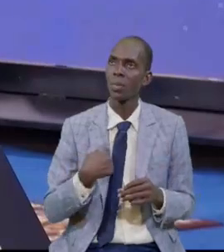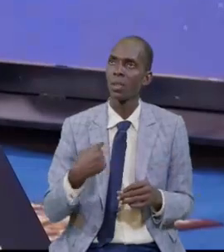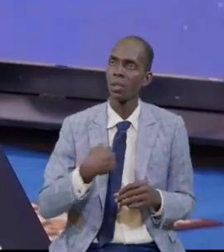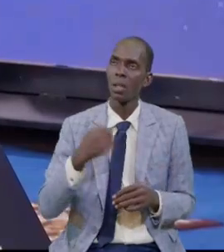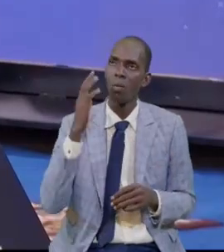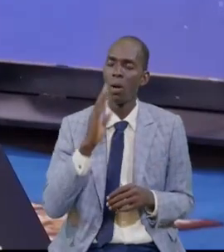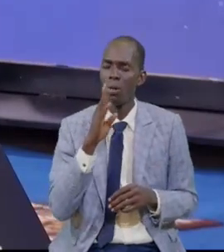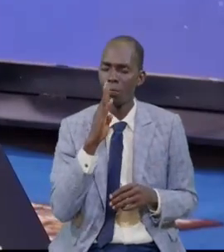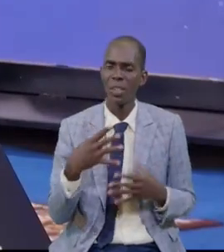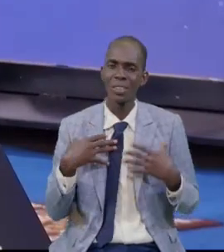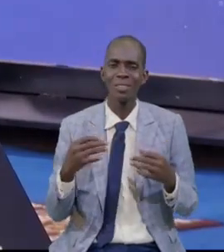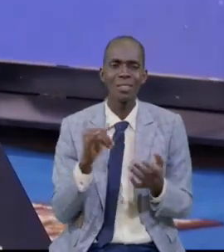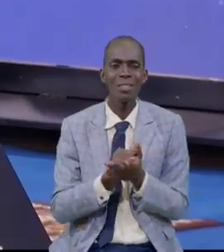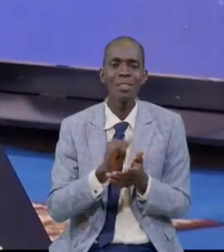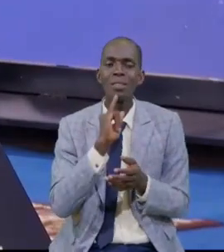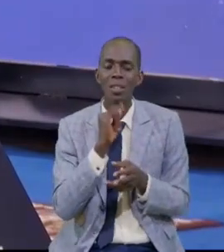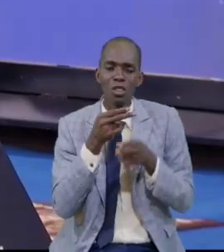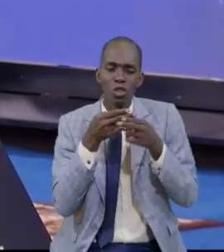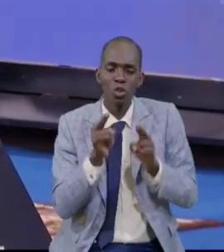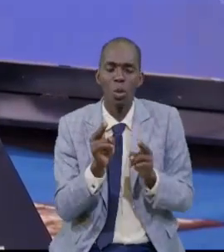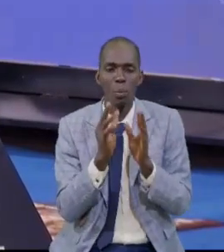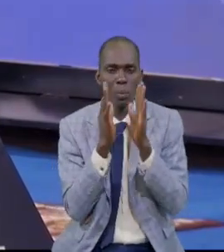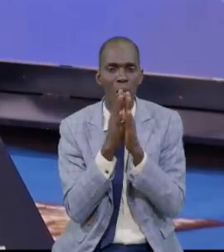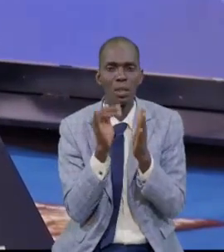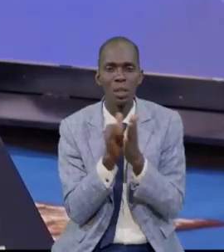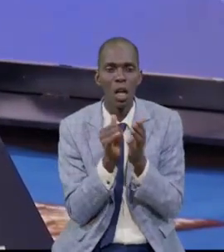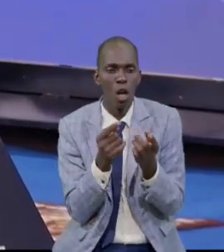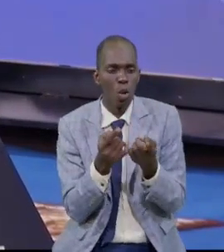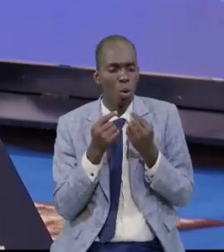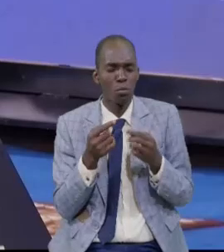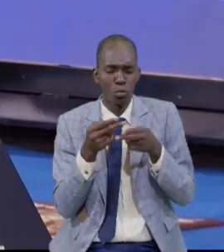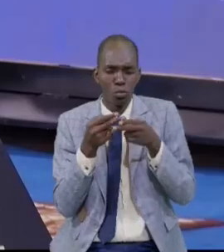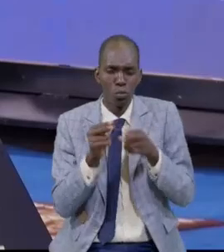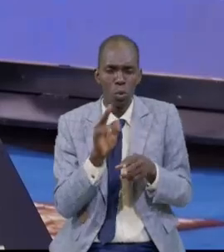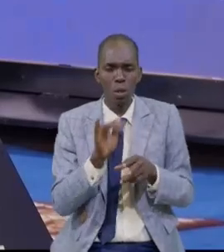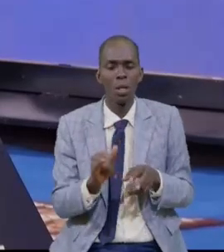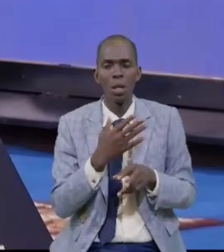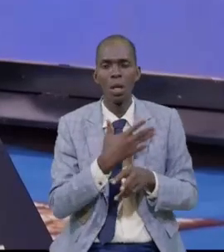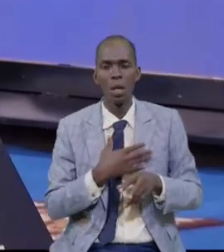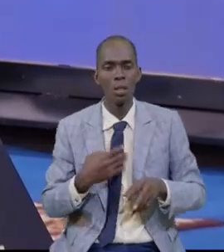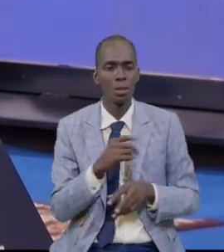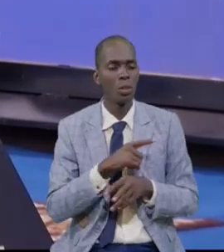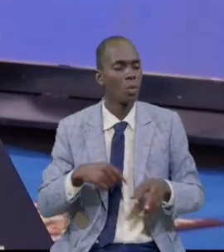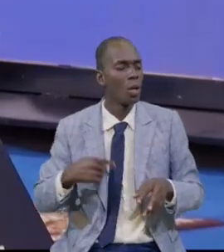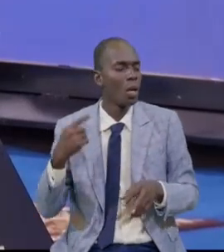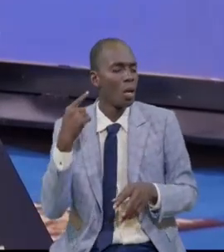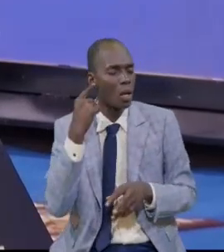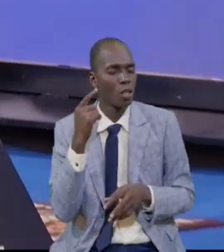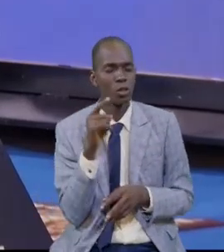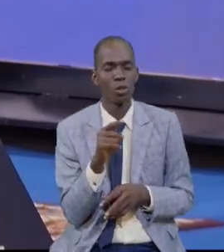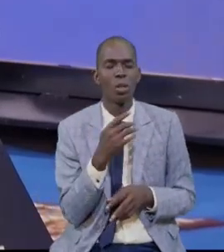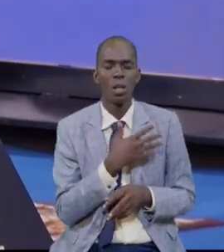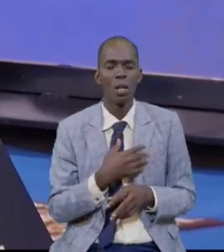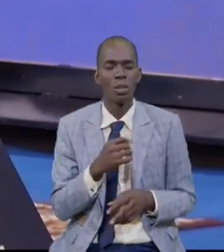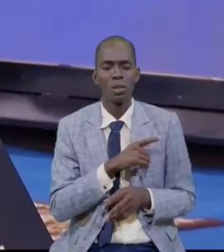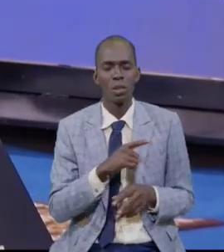prayer that comes out like that, and the Lord has listening ears, and he says, praying always with all